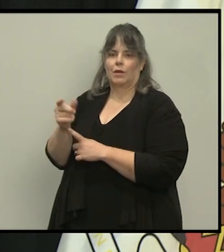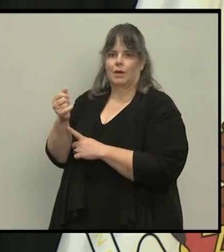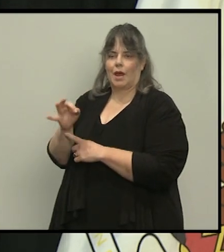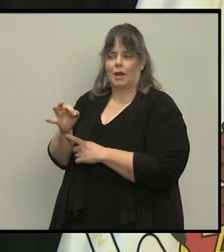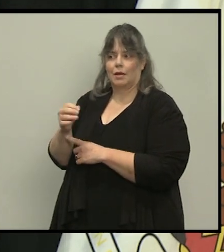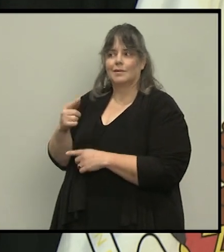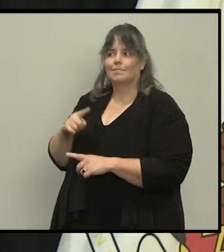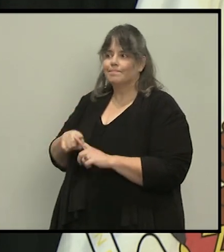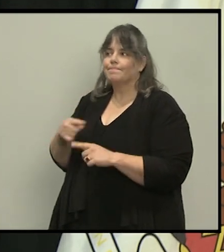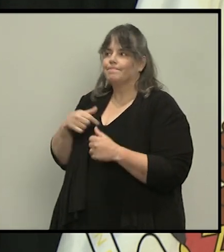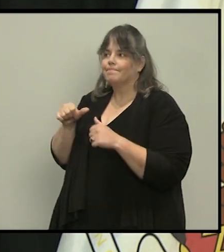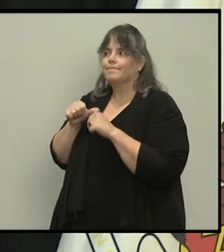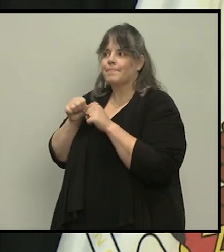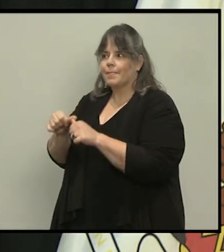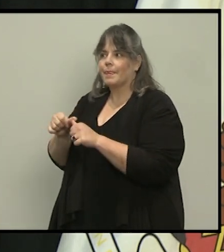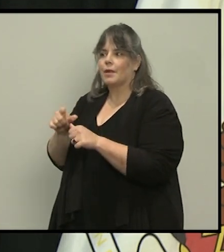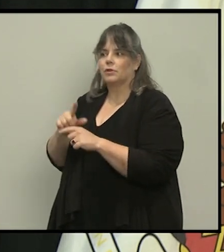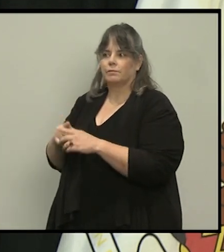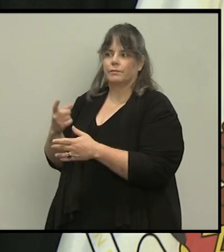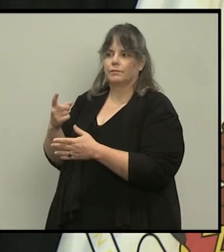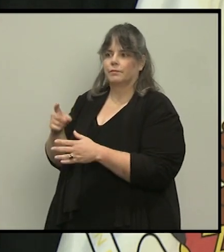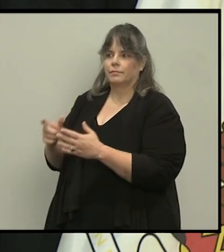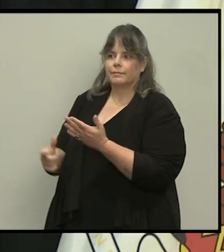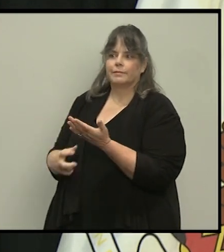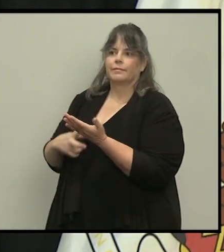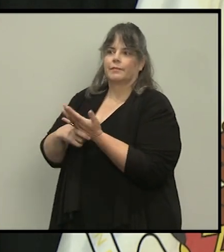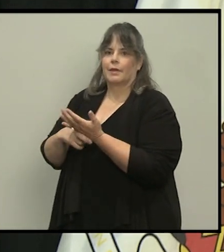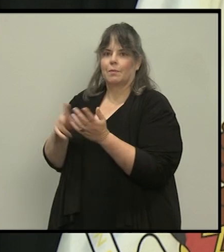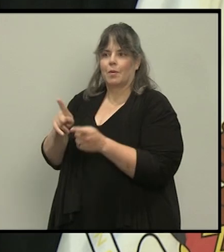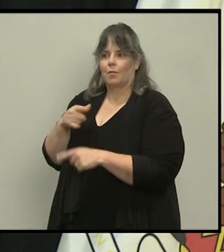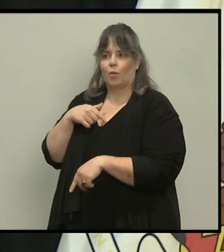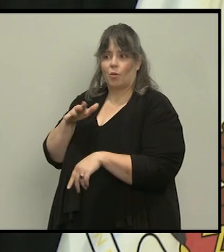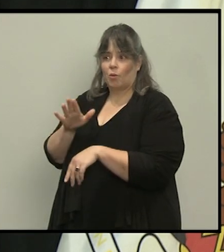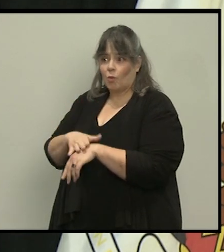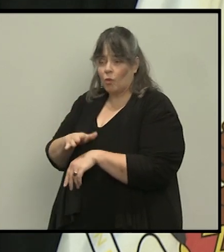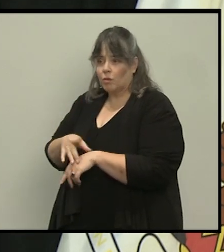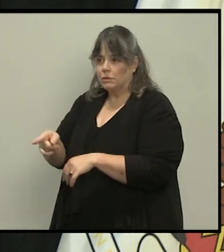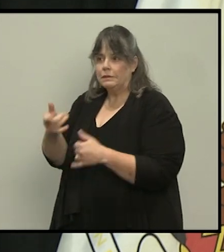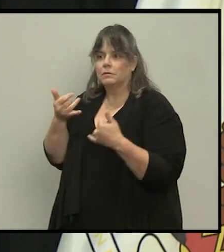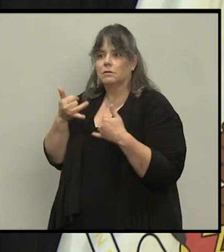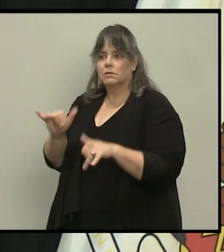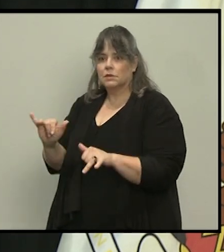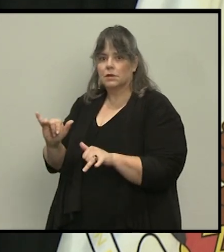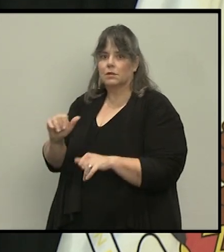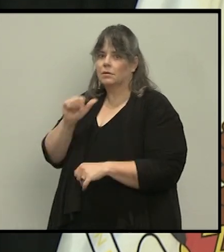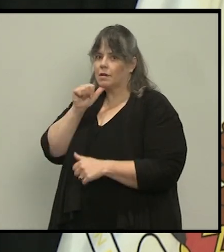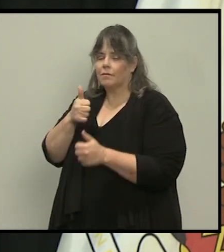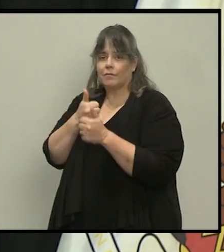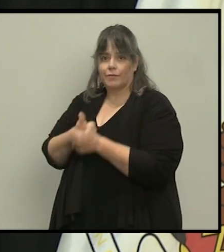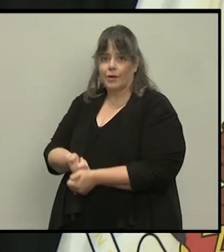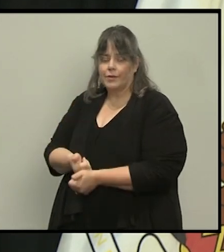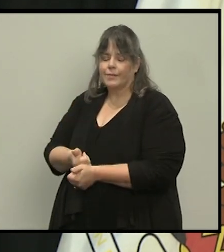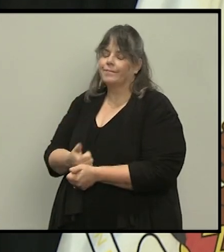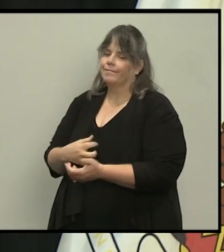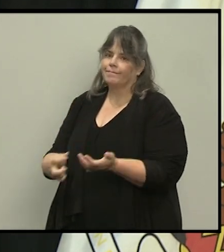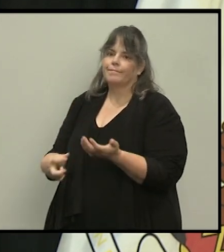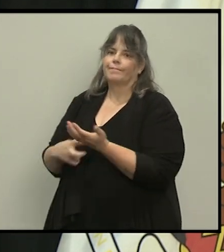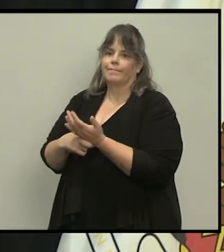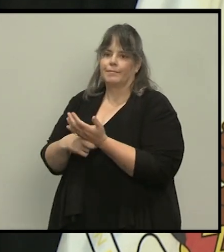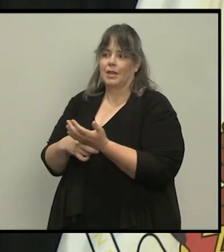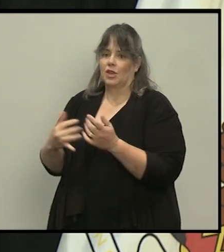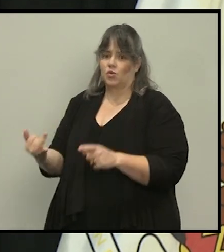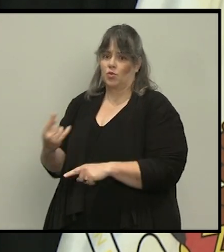we continue to cite people and businesses who, after being warned, continue to flout the public health order. To date, we've